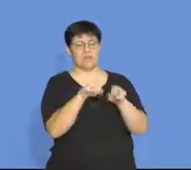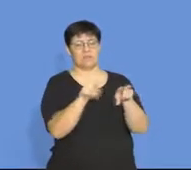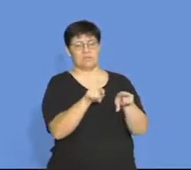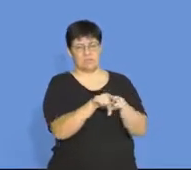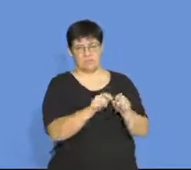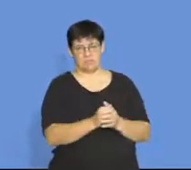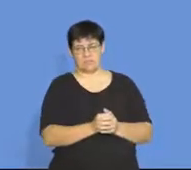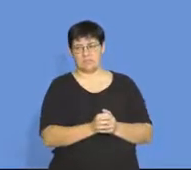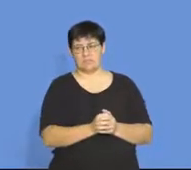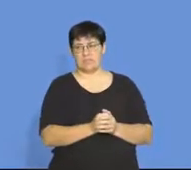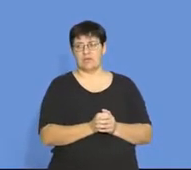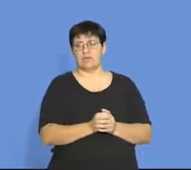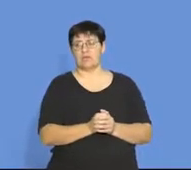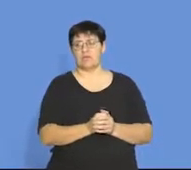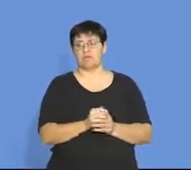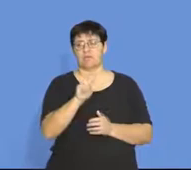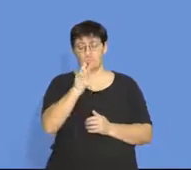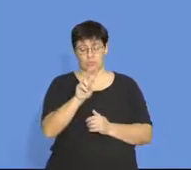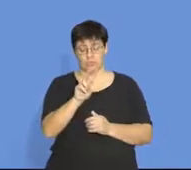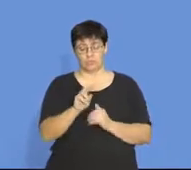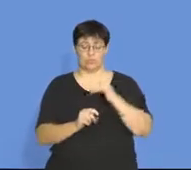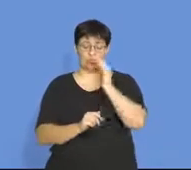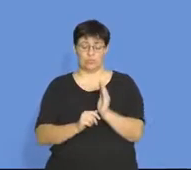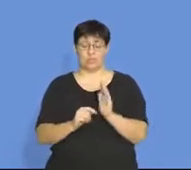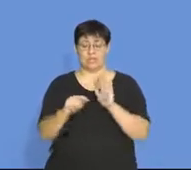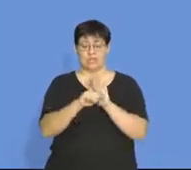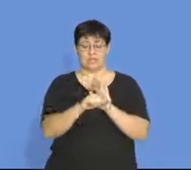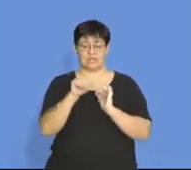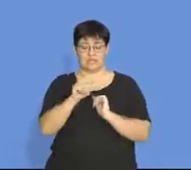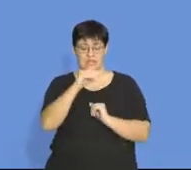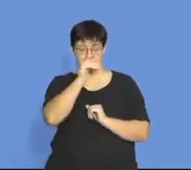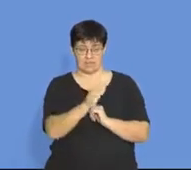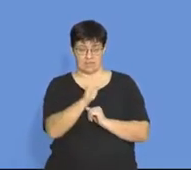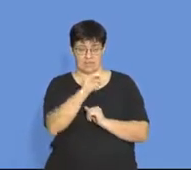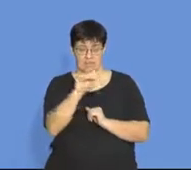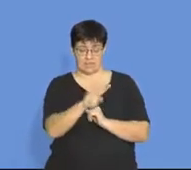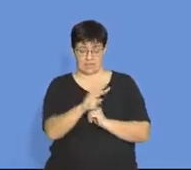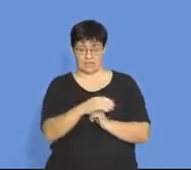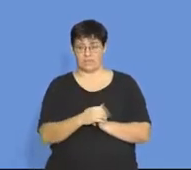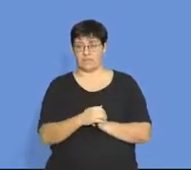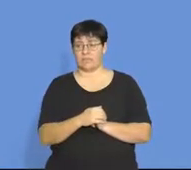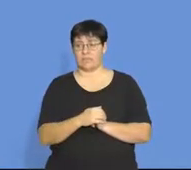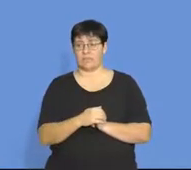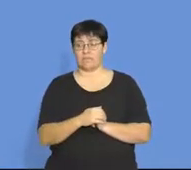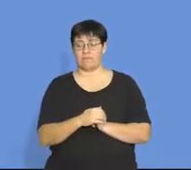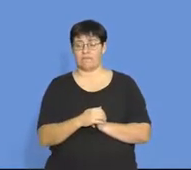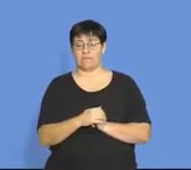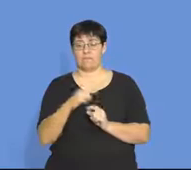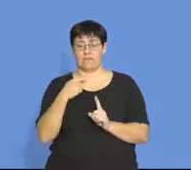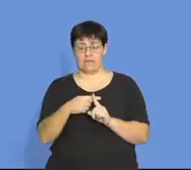same values, by the way. So it will be 2 into negative 6 over 4